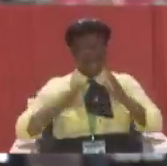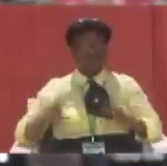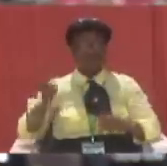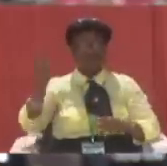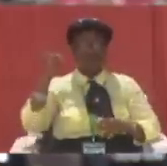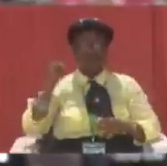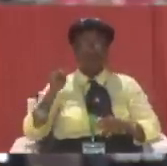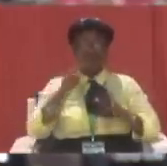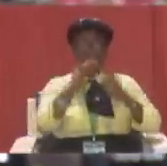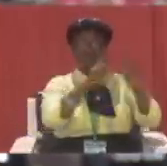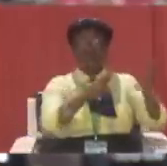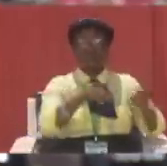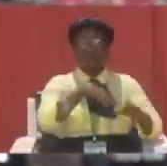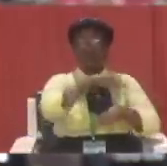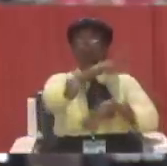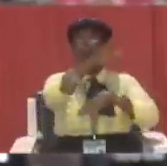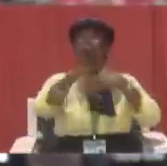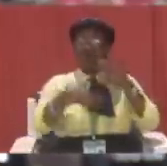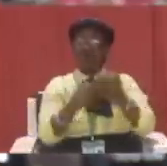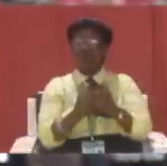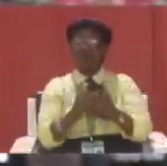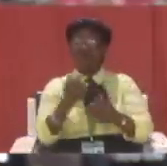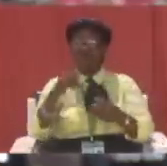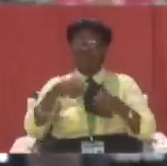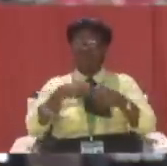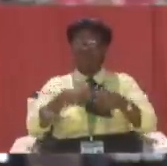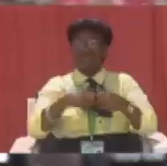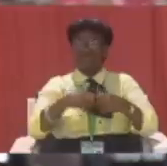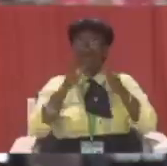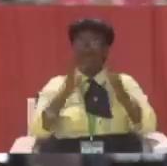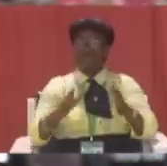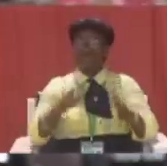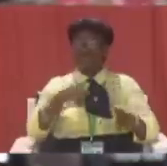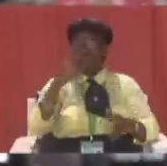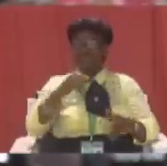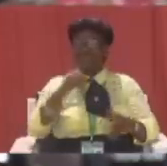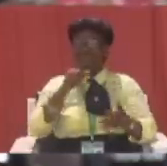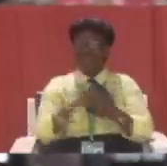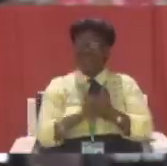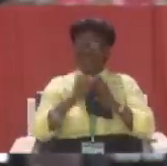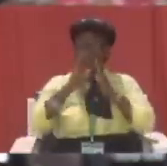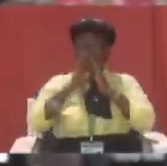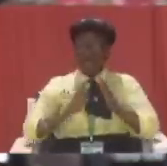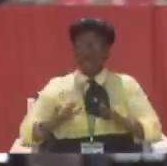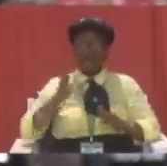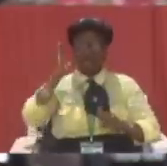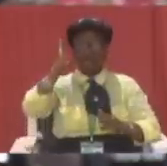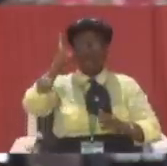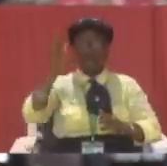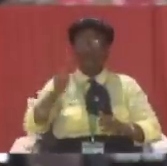All the engineers said, no, that house won't last. It has no crack